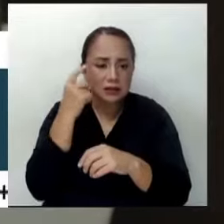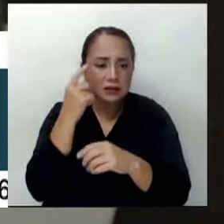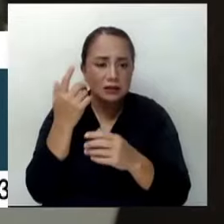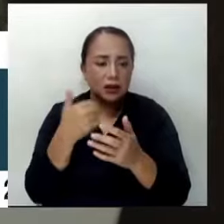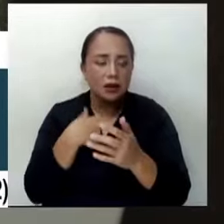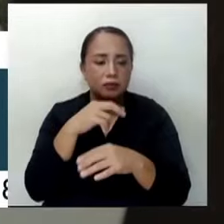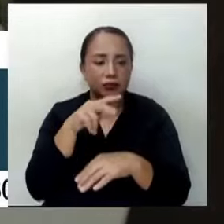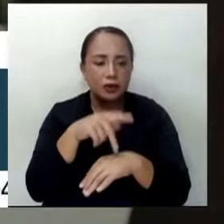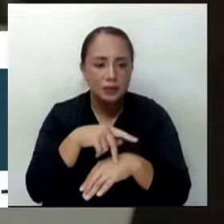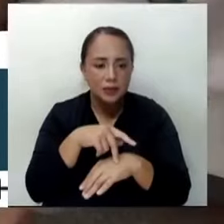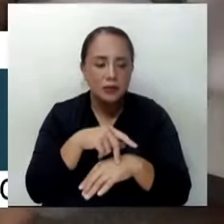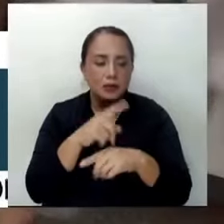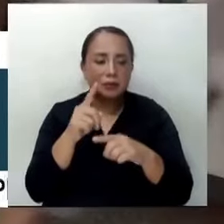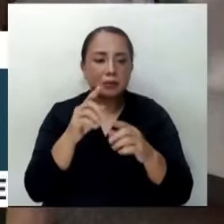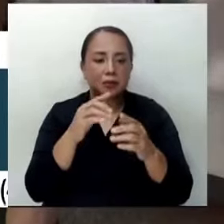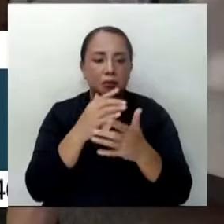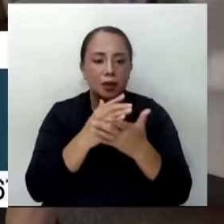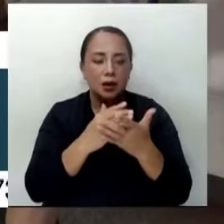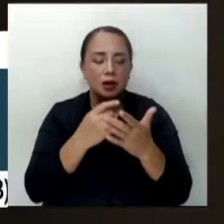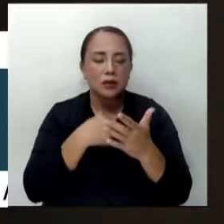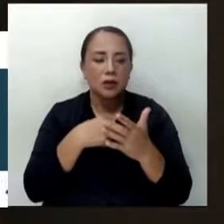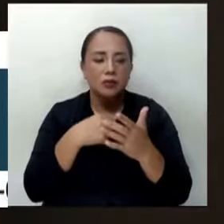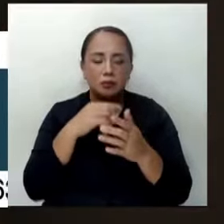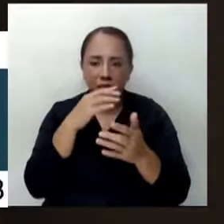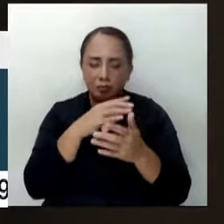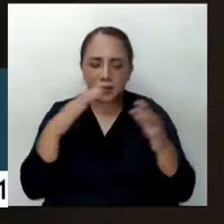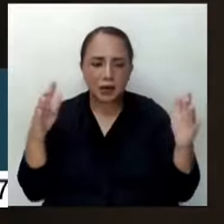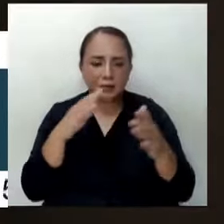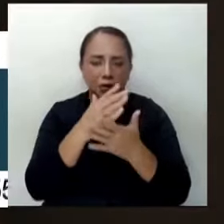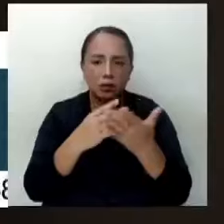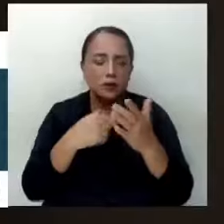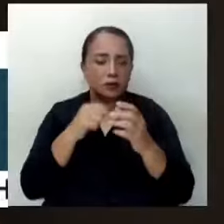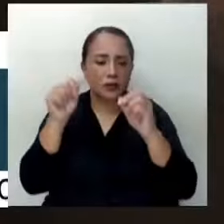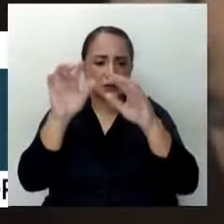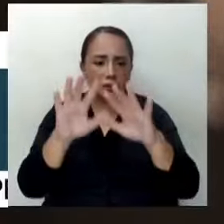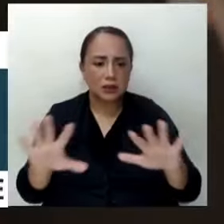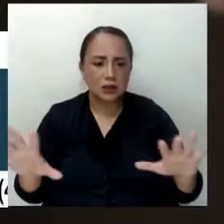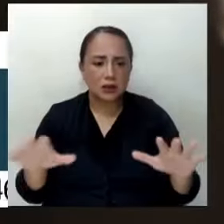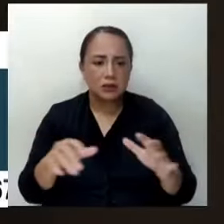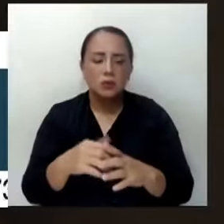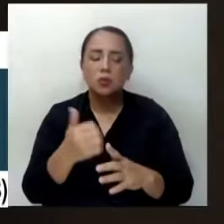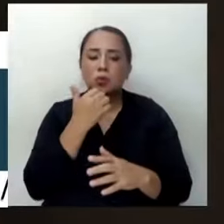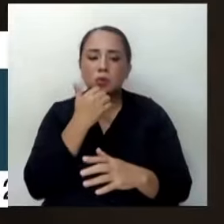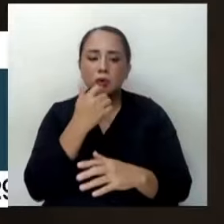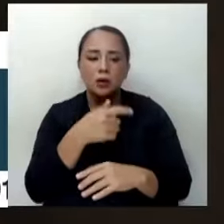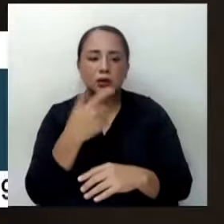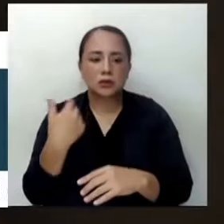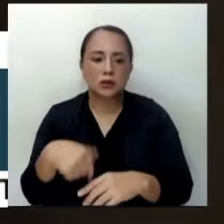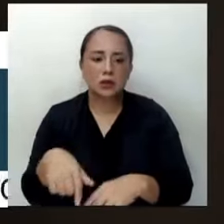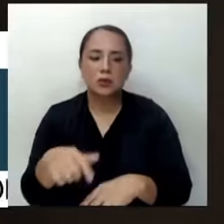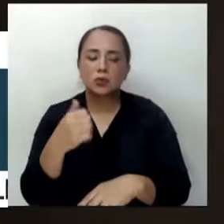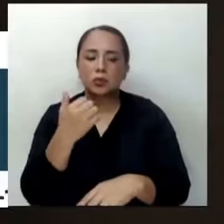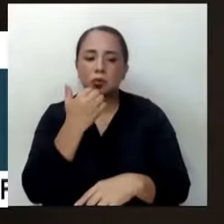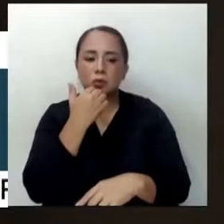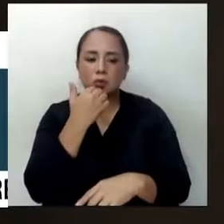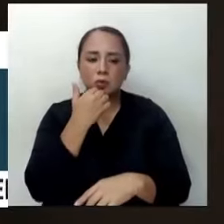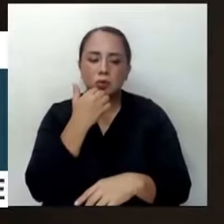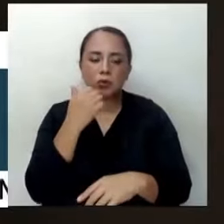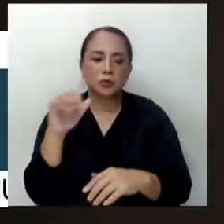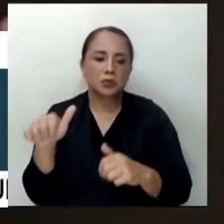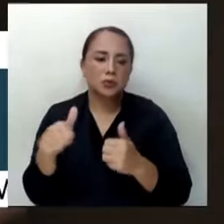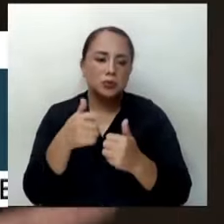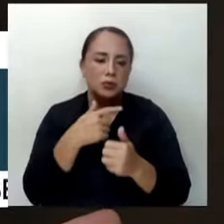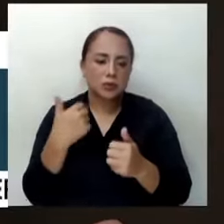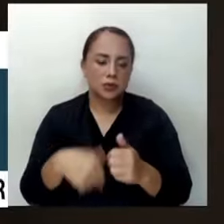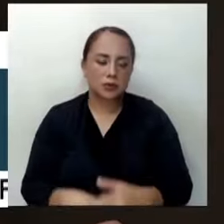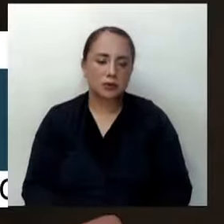isang malaking bahagi po ng ASEAN? Sa totoo lang po, mali ang China. Mali ang ginagawa ng China. Siguro